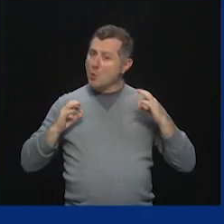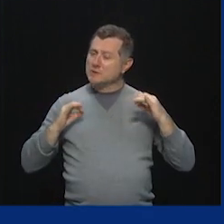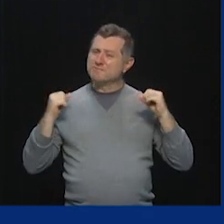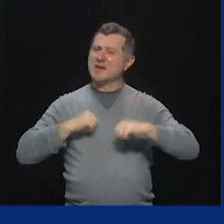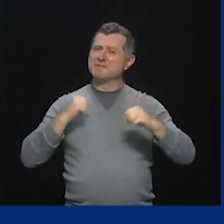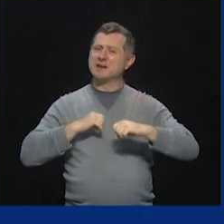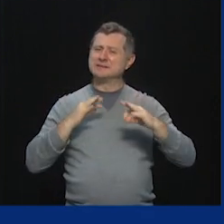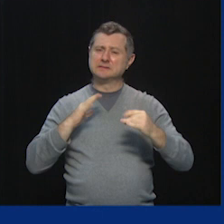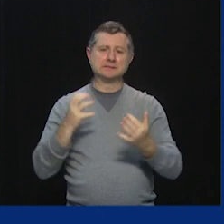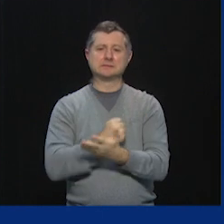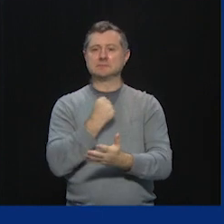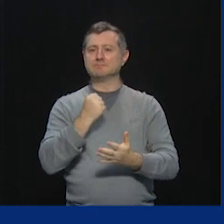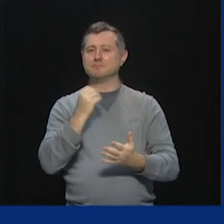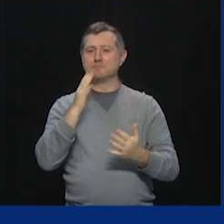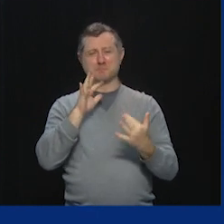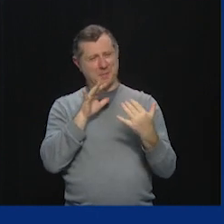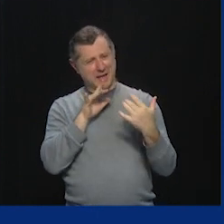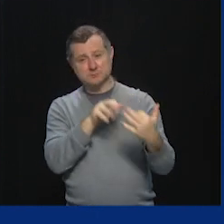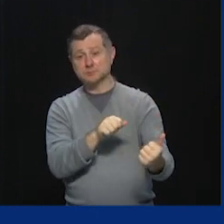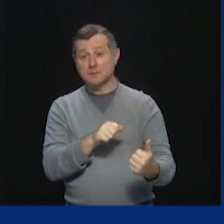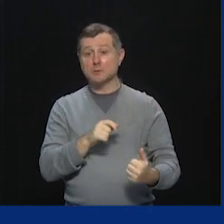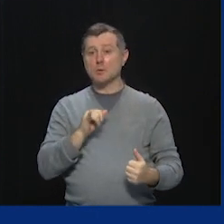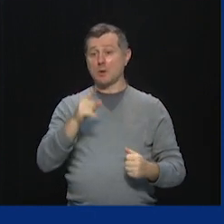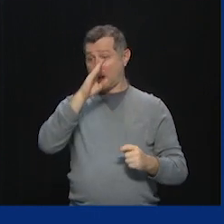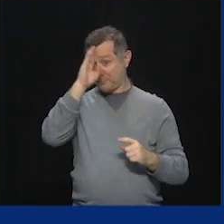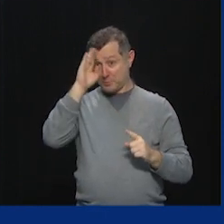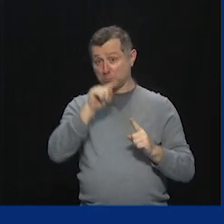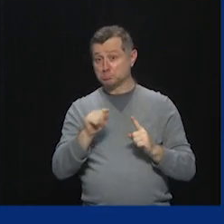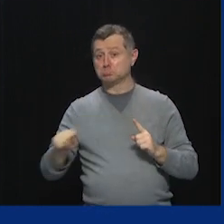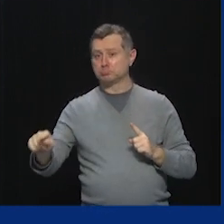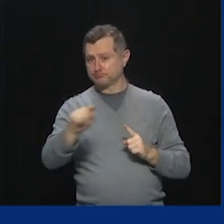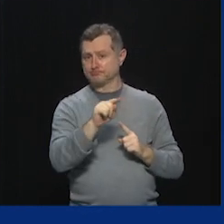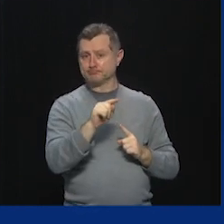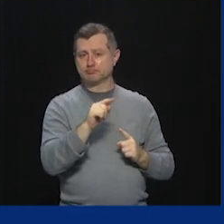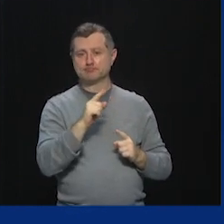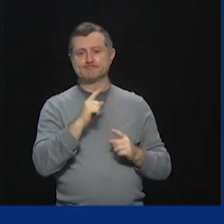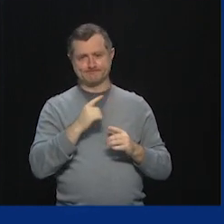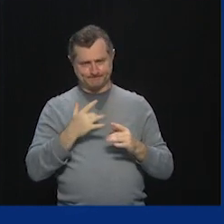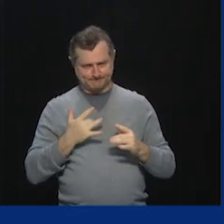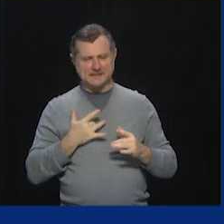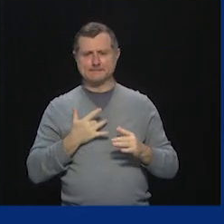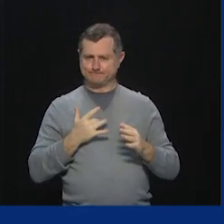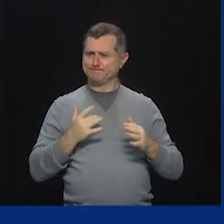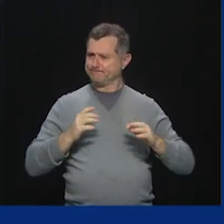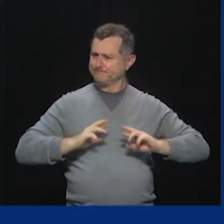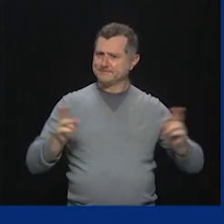the hospitals that stepped up and increased their capacity, the surge efforts that were